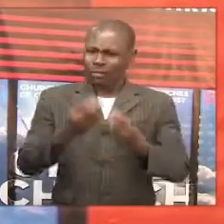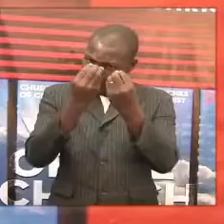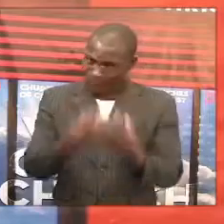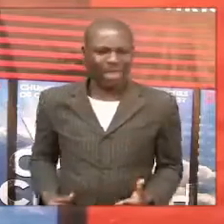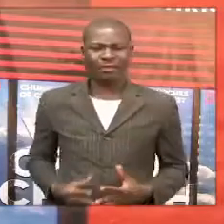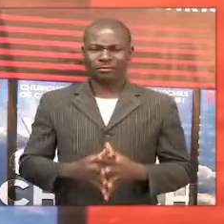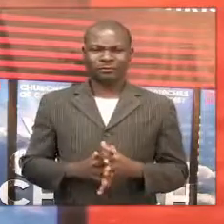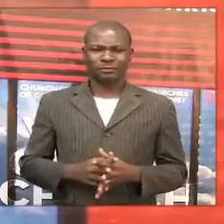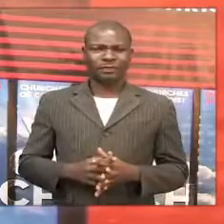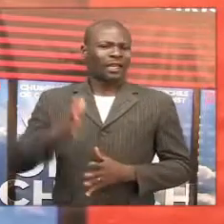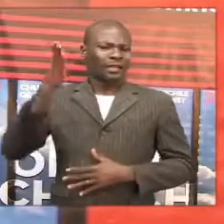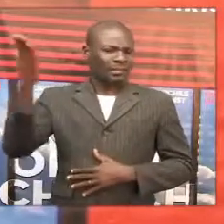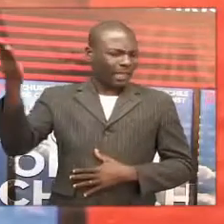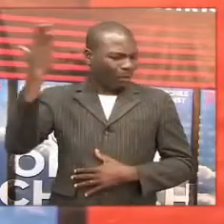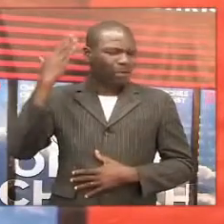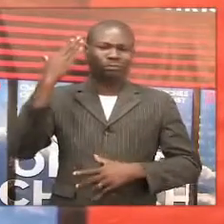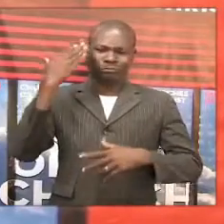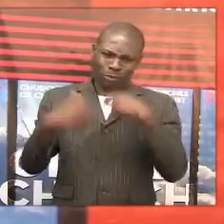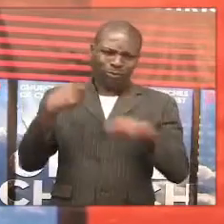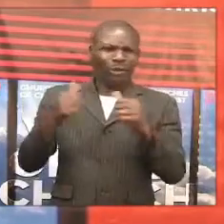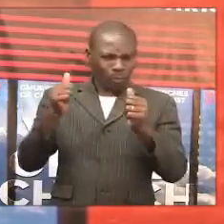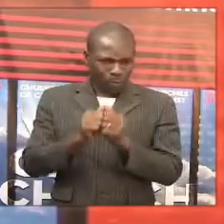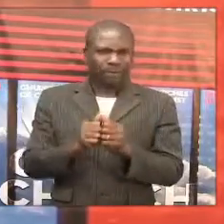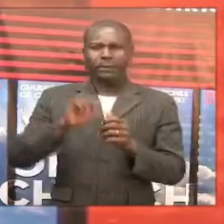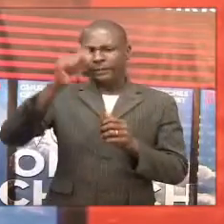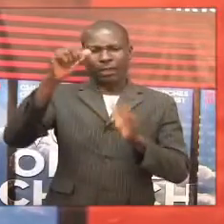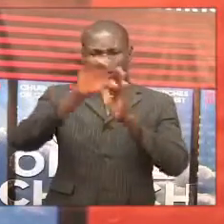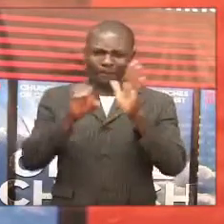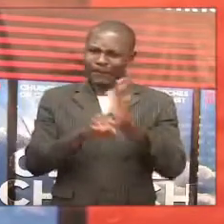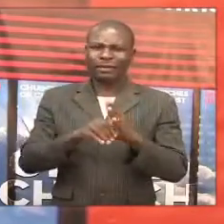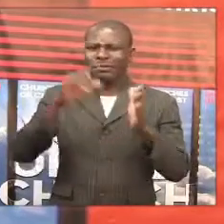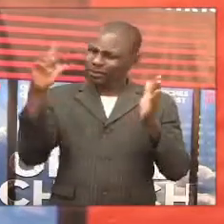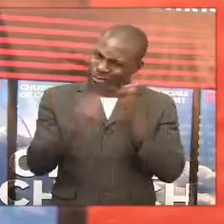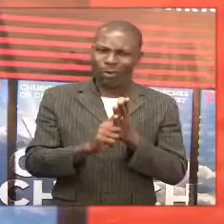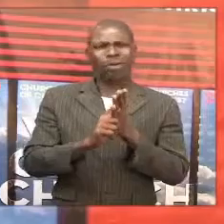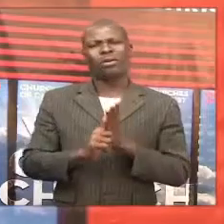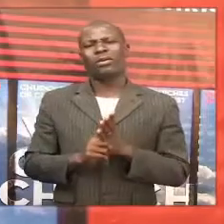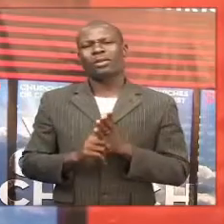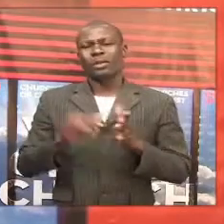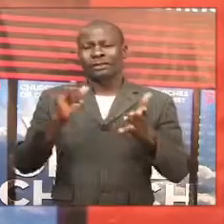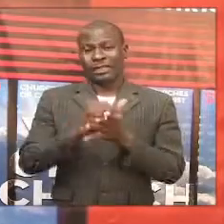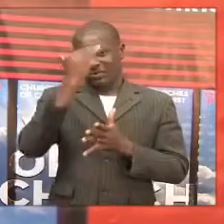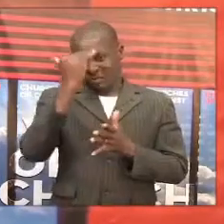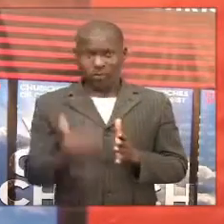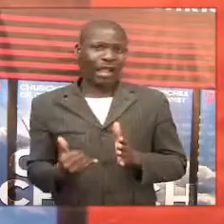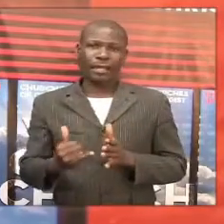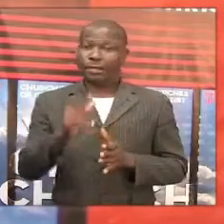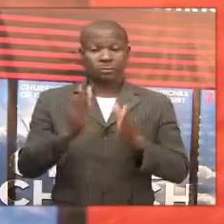du ane ho som ho no ah yesis na moya tsa dia monte ye no se woni mu a ma menka nche obi